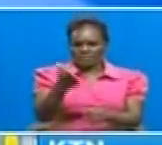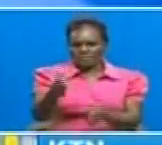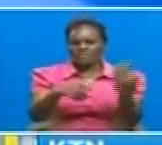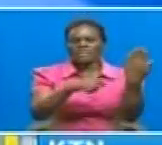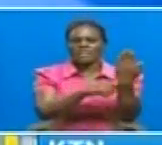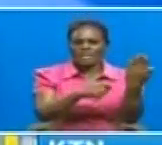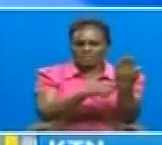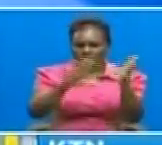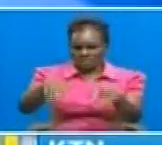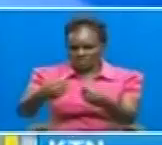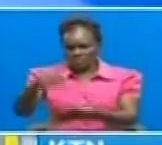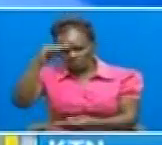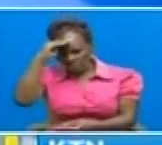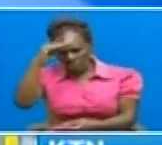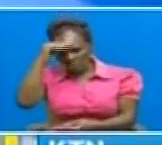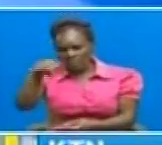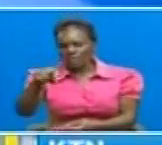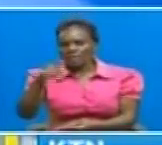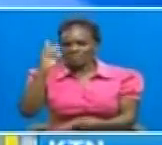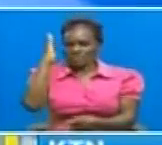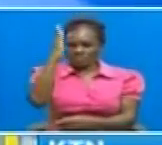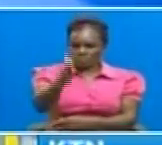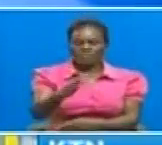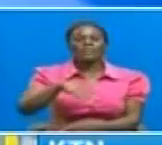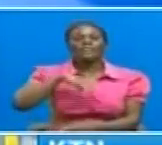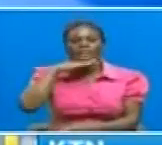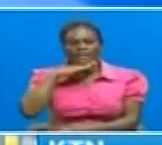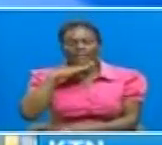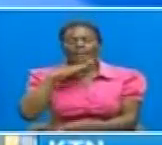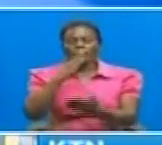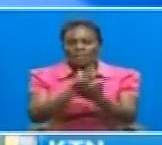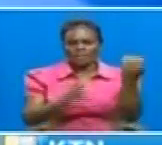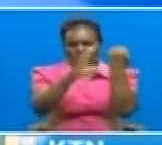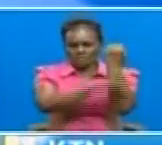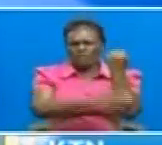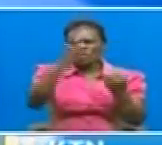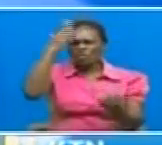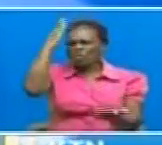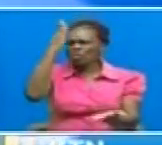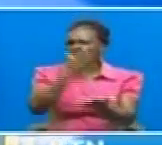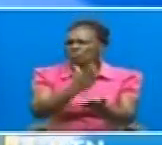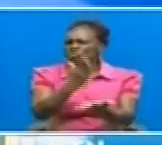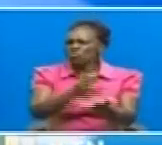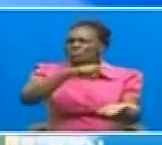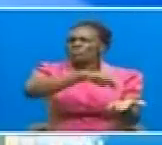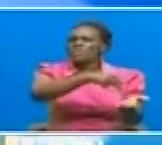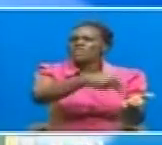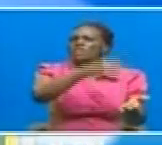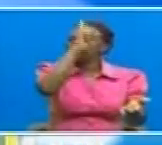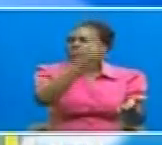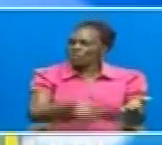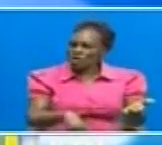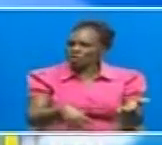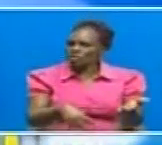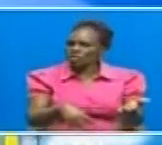names that are given to alcohol said to cause death and despair in many parts of the country. But do we know what they really mean? And where do we draw